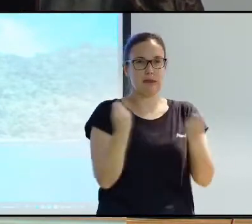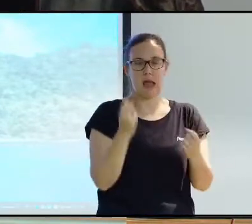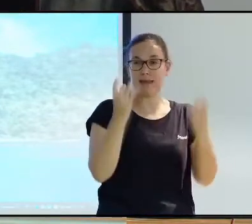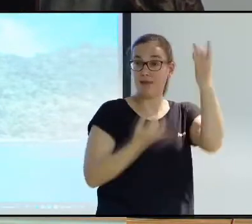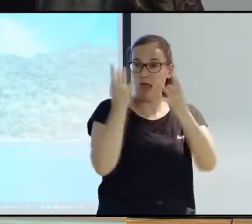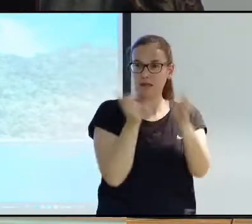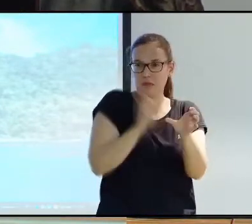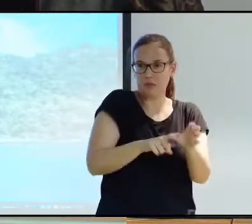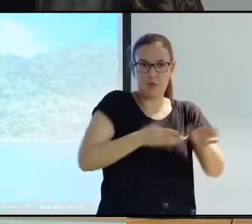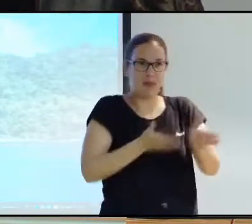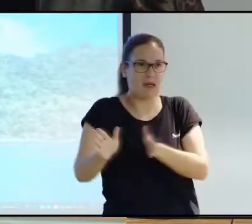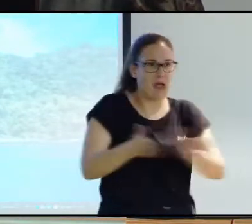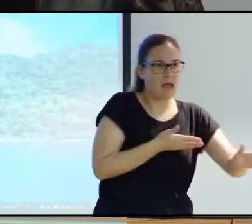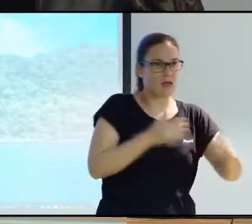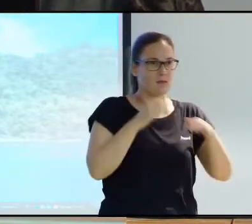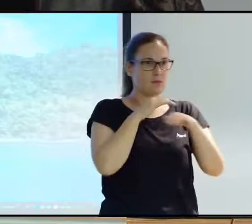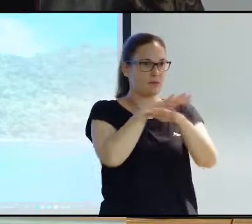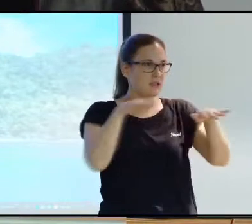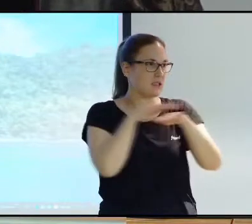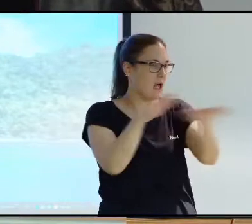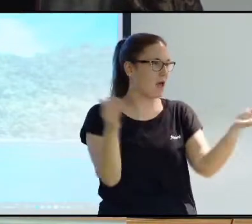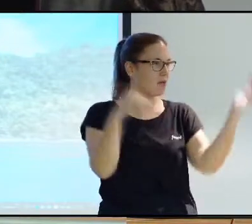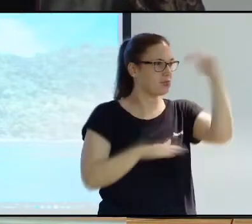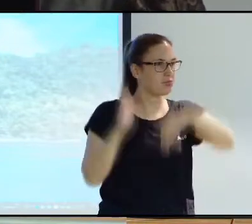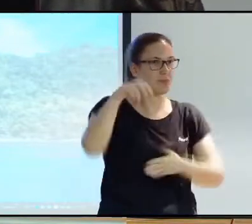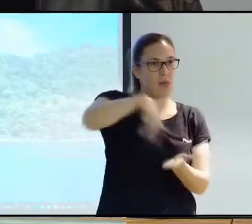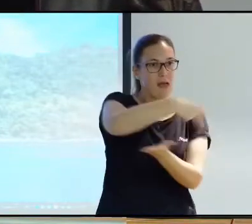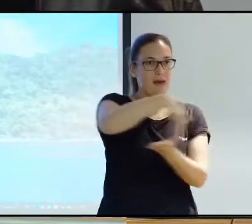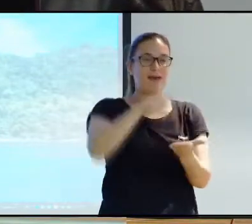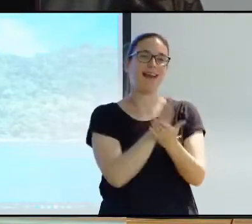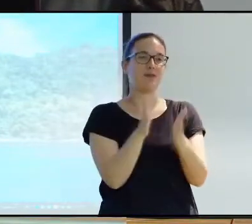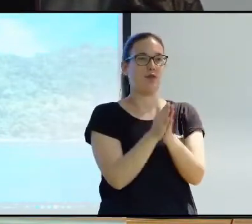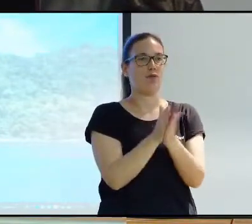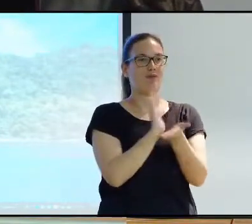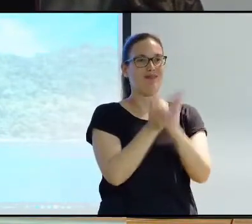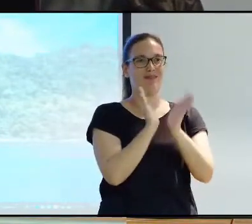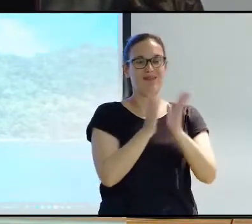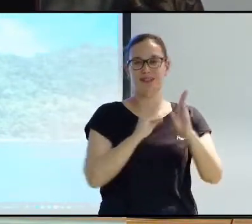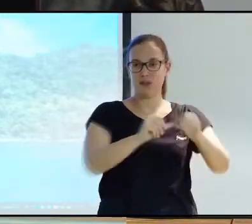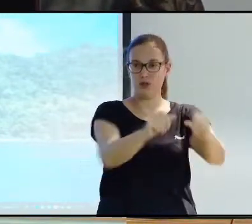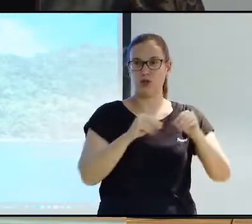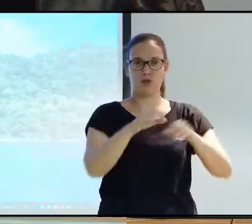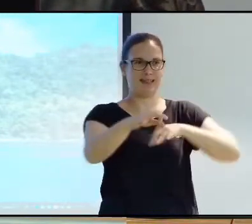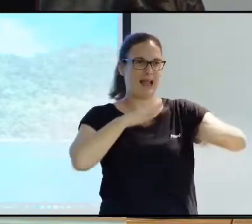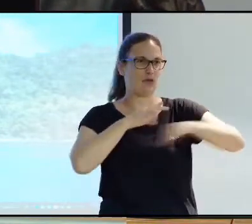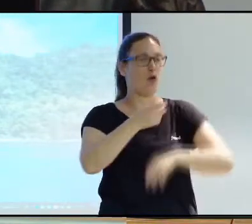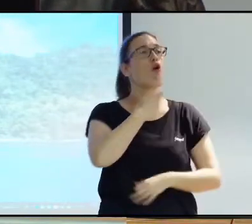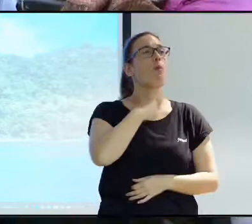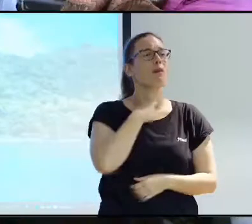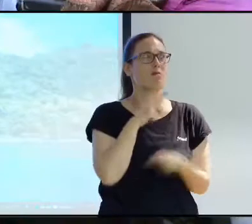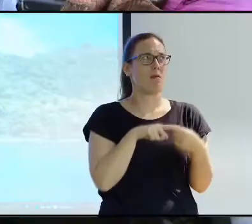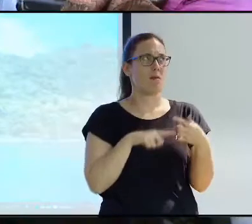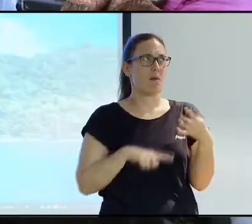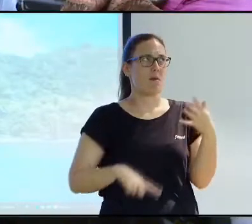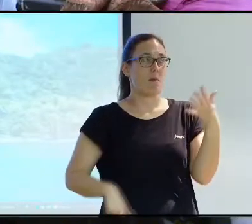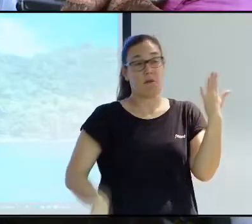that I liked to do different activities. I liked to skate, swim, dance, and I had classes with a physiotherapist, and I loved to go to the theater,